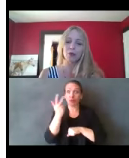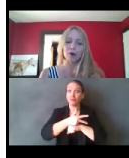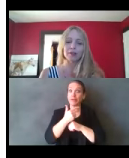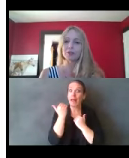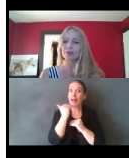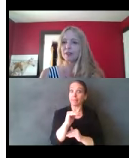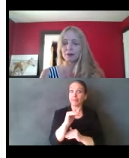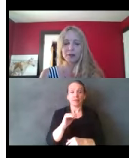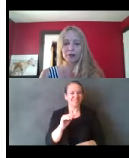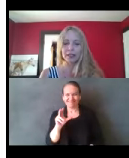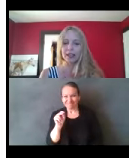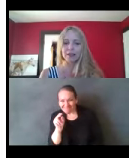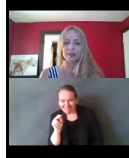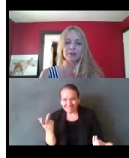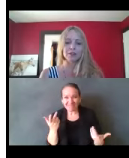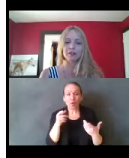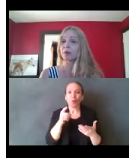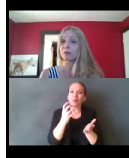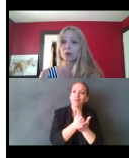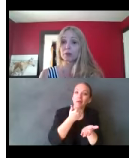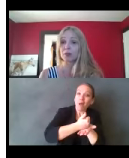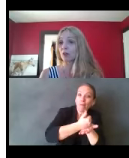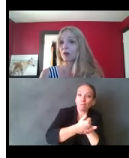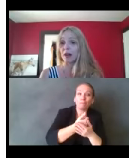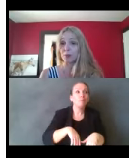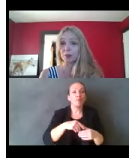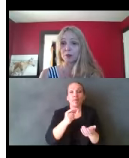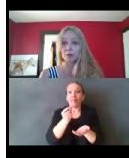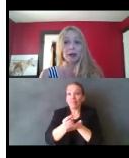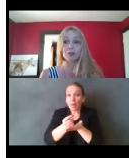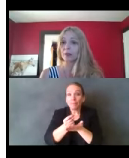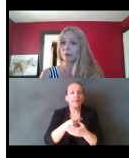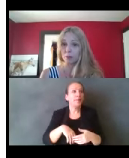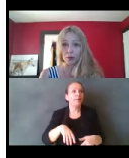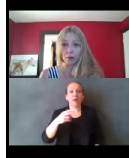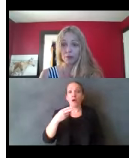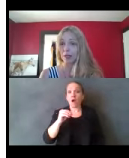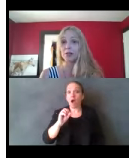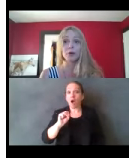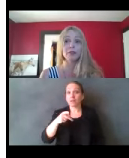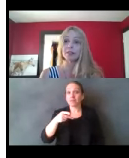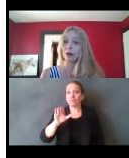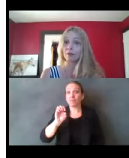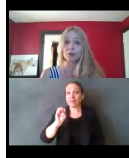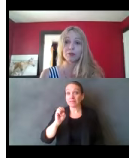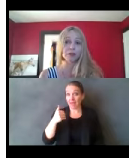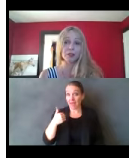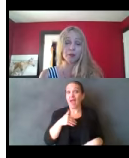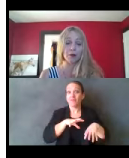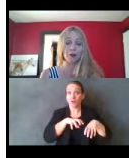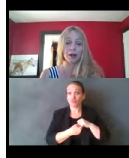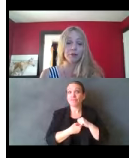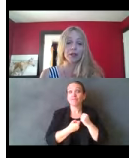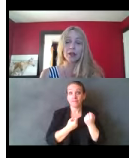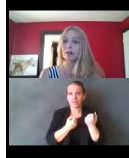get support. There's therapy you can get. There's grief groups. Our local hospice group has grief support for anyone. They don't have to have used